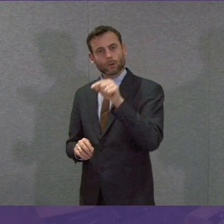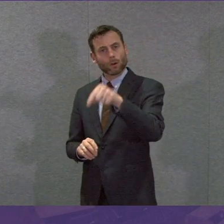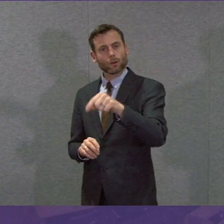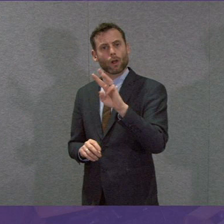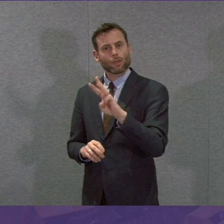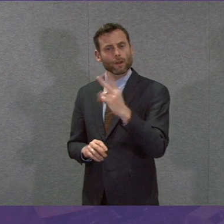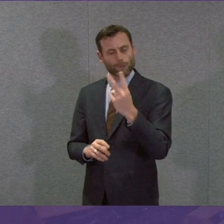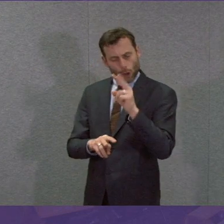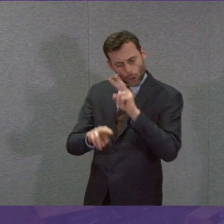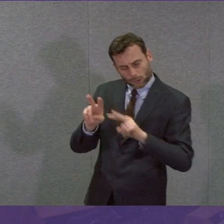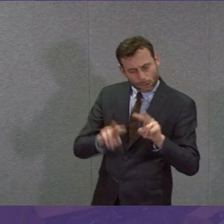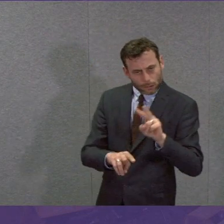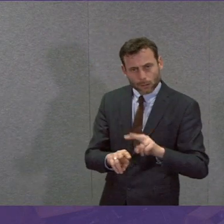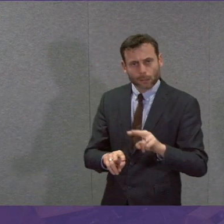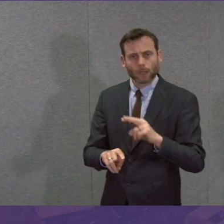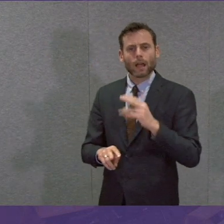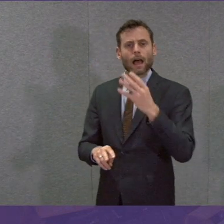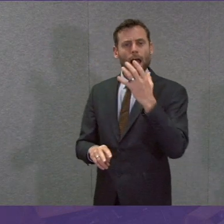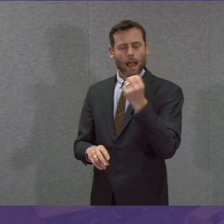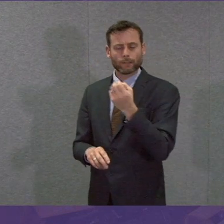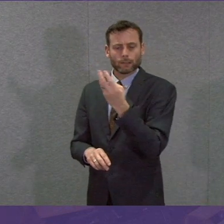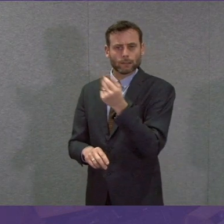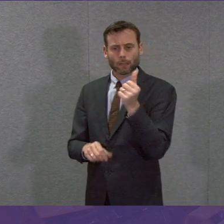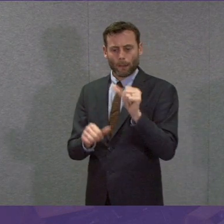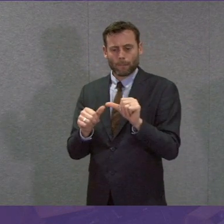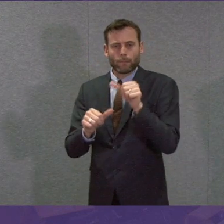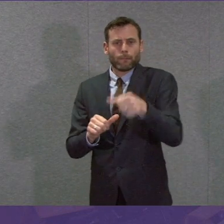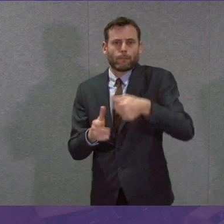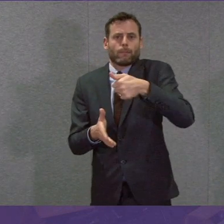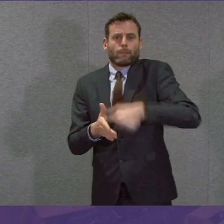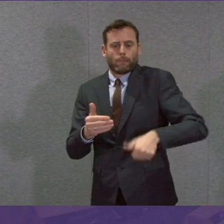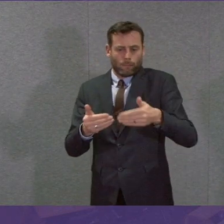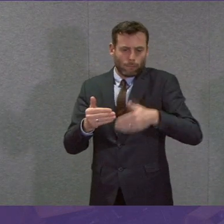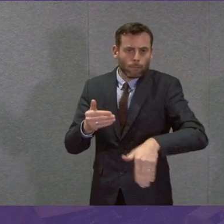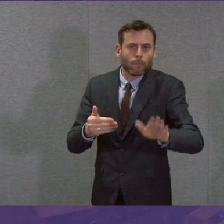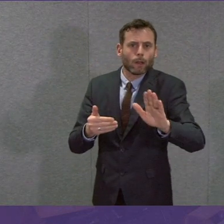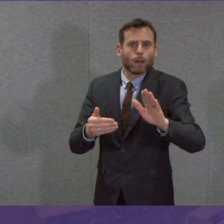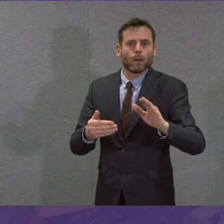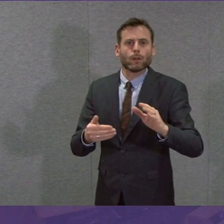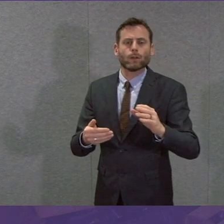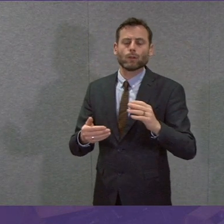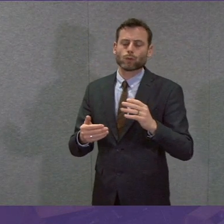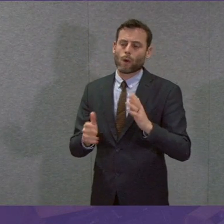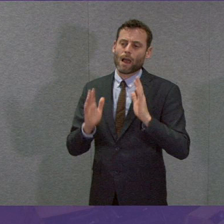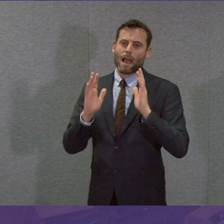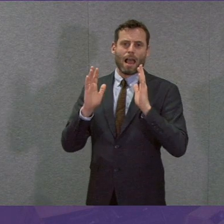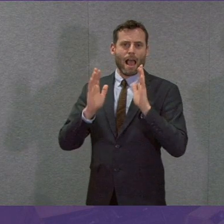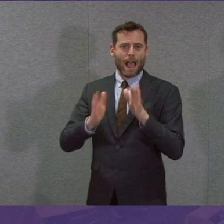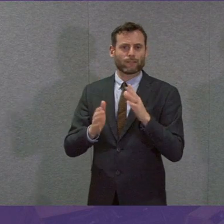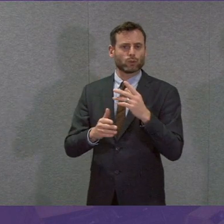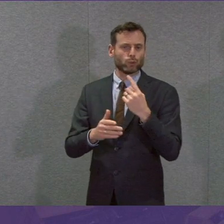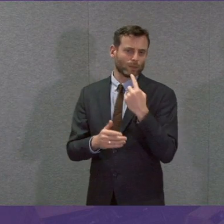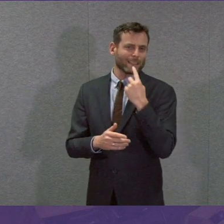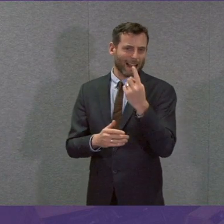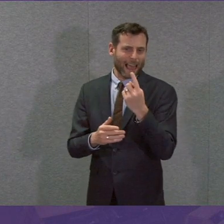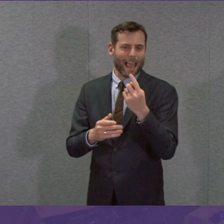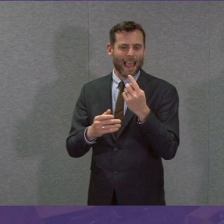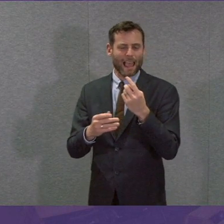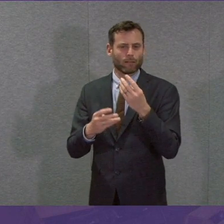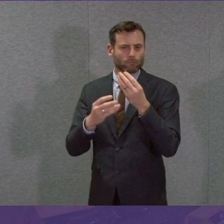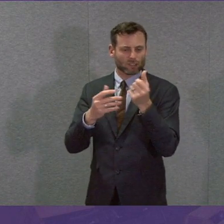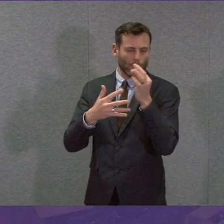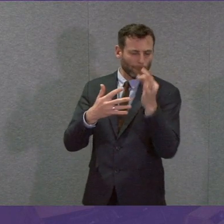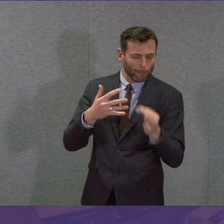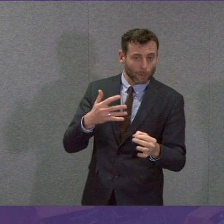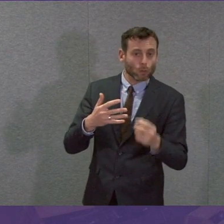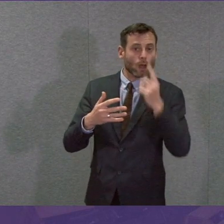regulation on other items. There are some triggers in the bill which we would have to, for example, declare certain things to allow parts of the bill to take place. So that all needs to